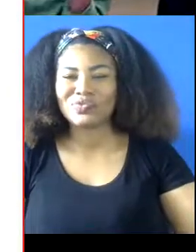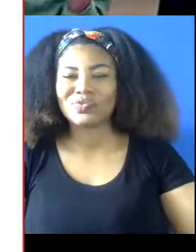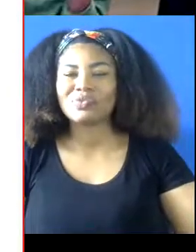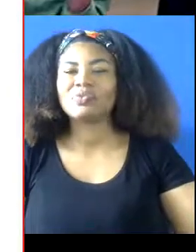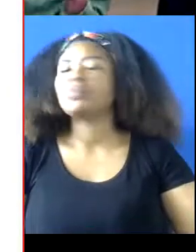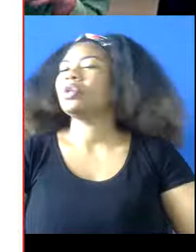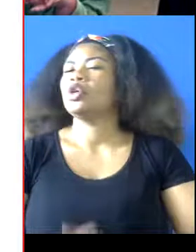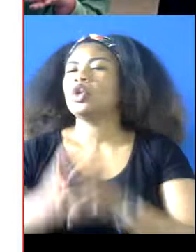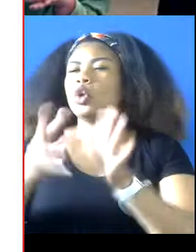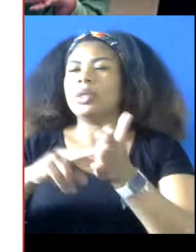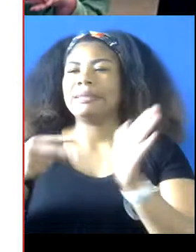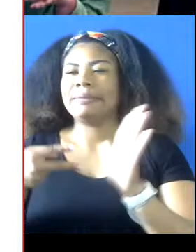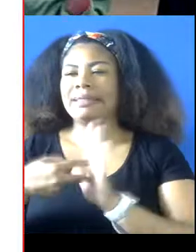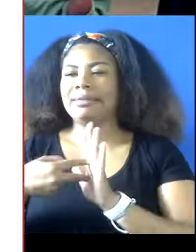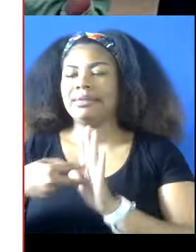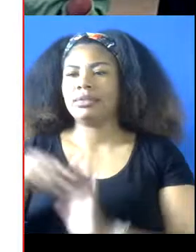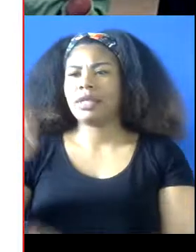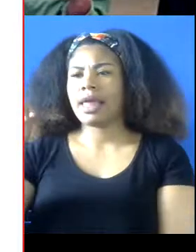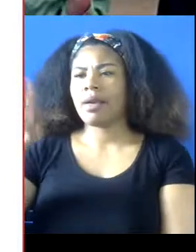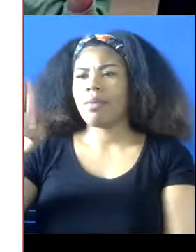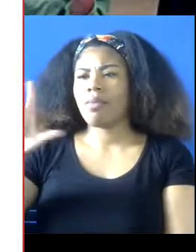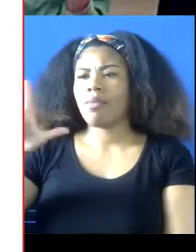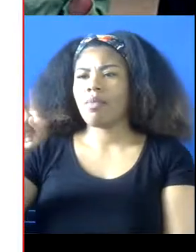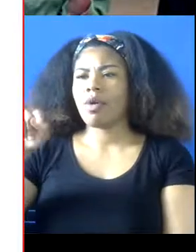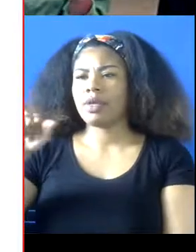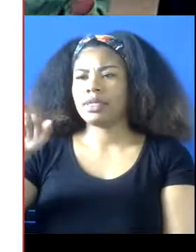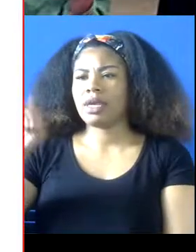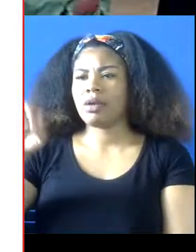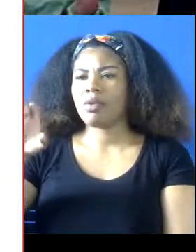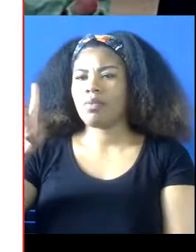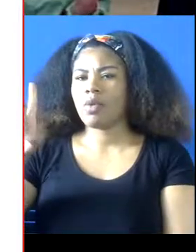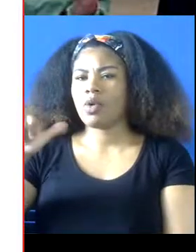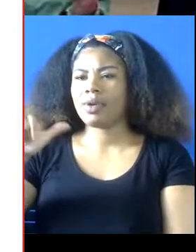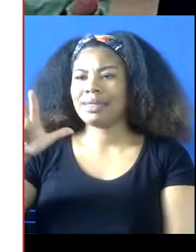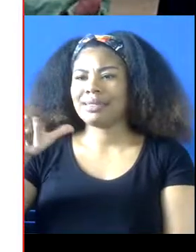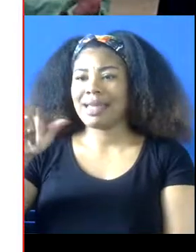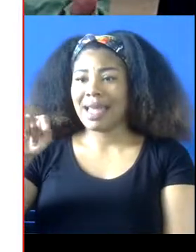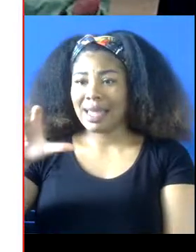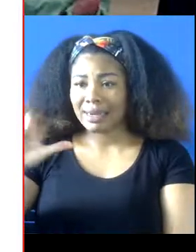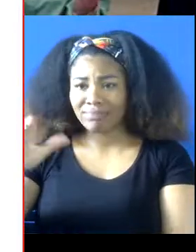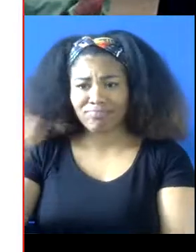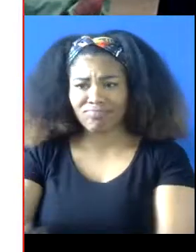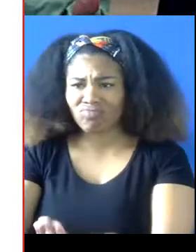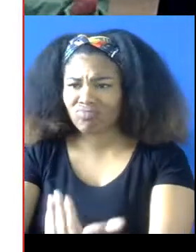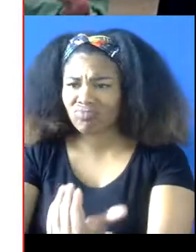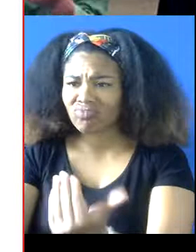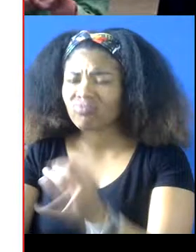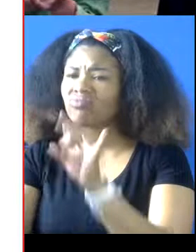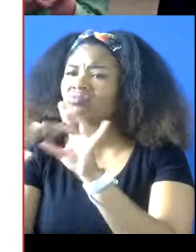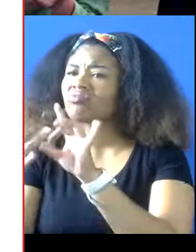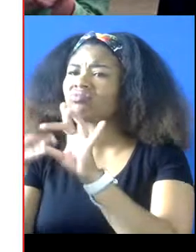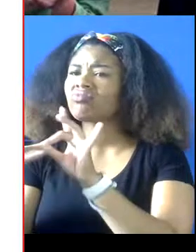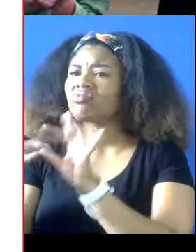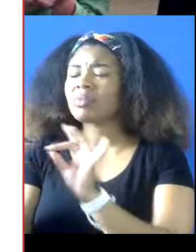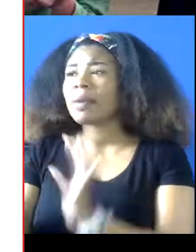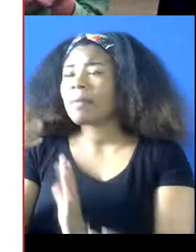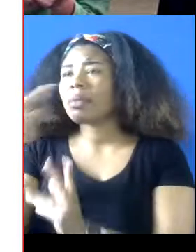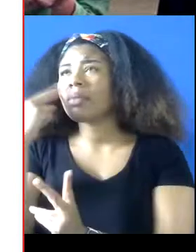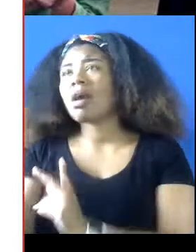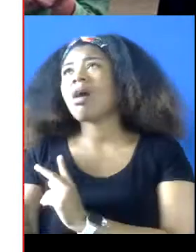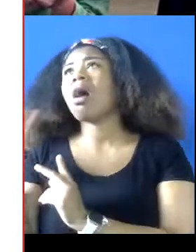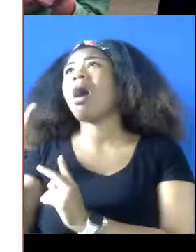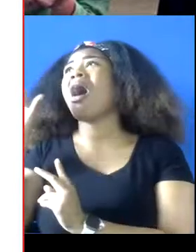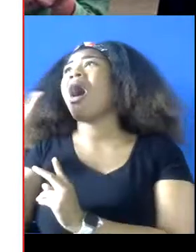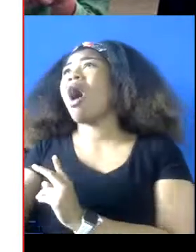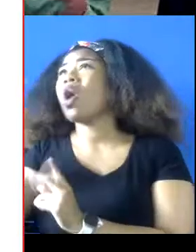at multimodality, anyone familiar, again, feel free to share in the chat if you share these experiences or